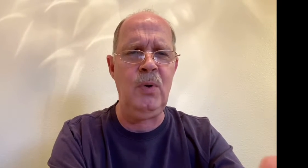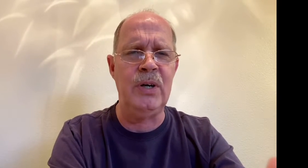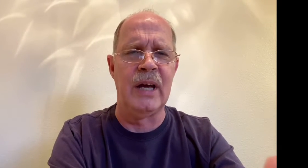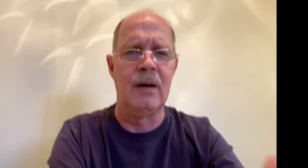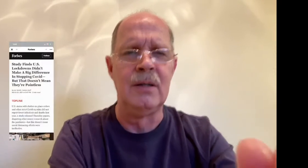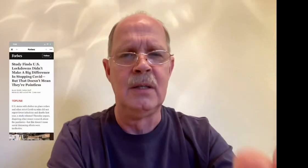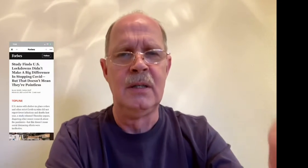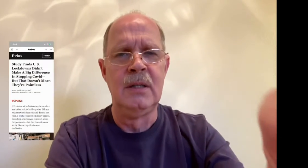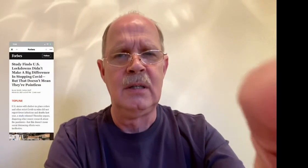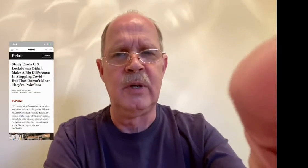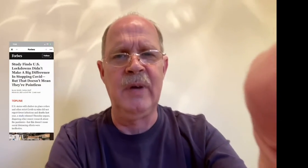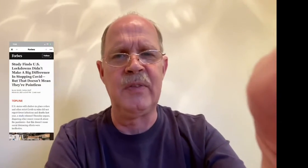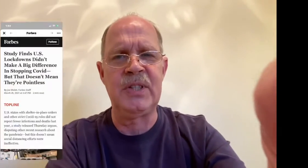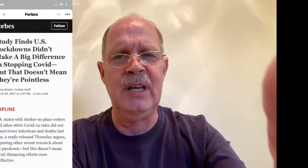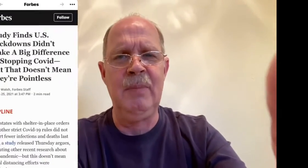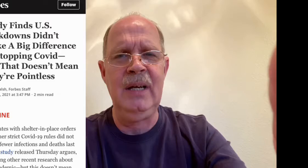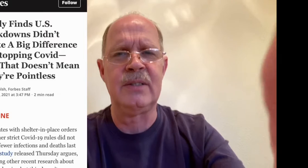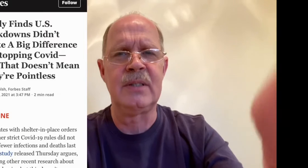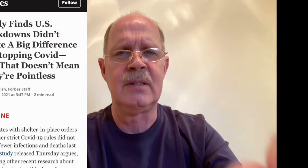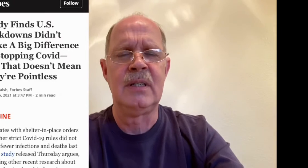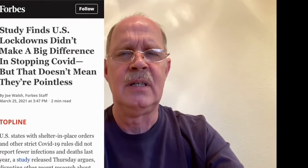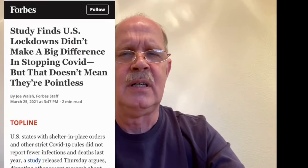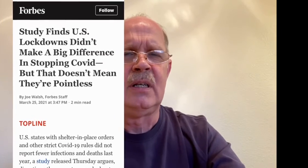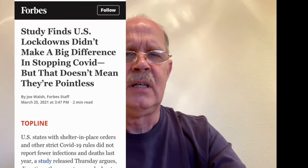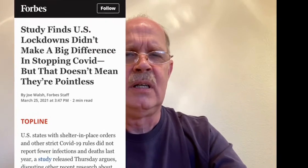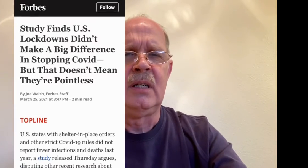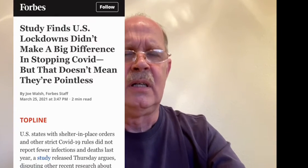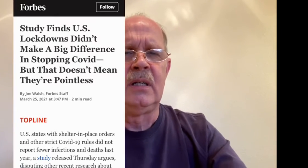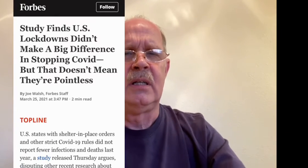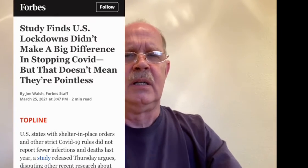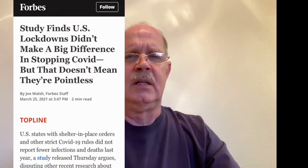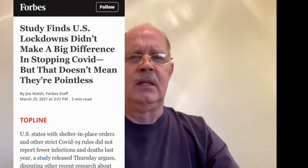bought more now. We've had the same mask.